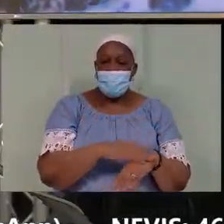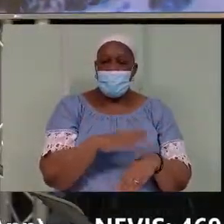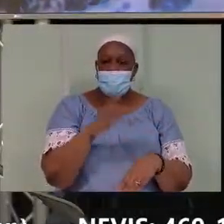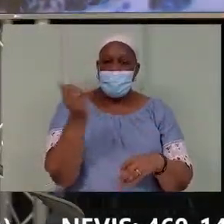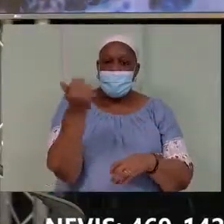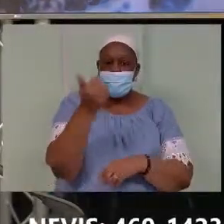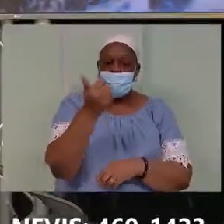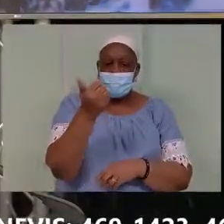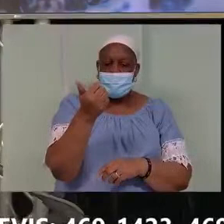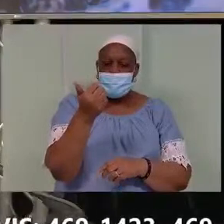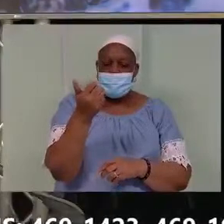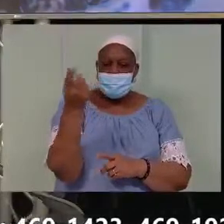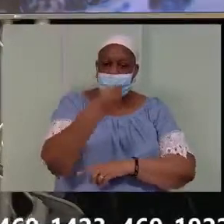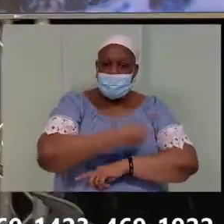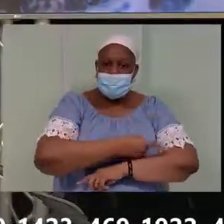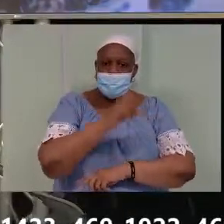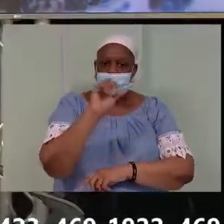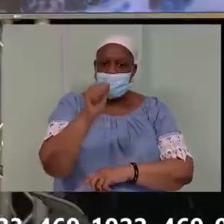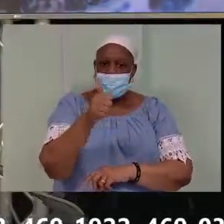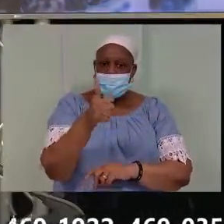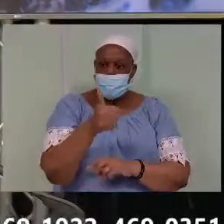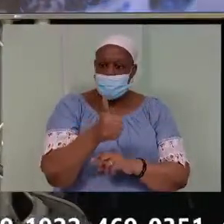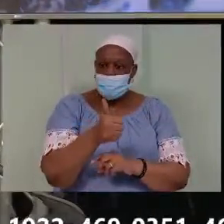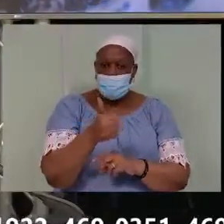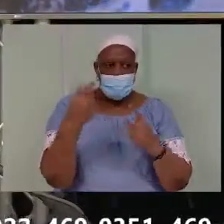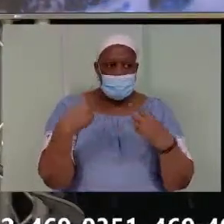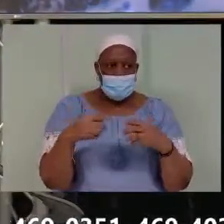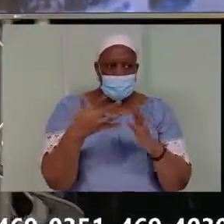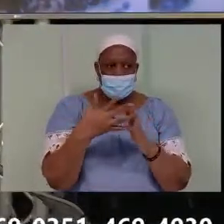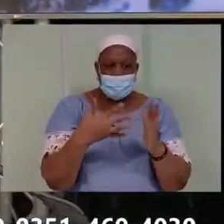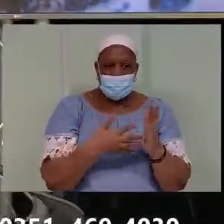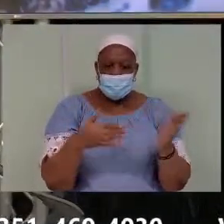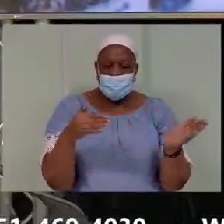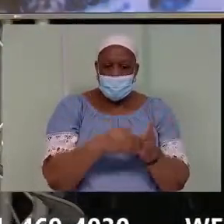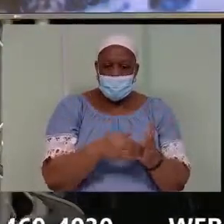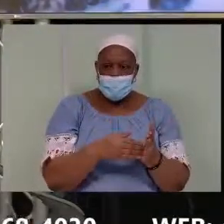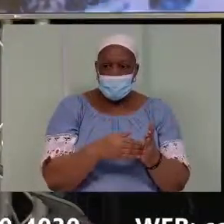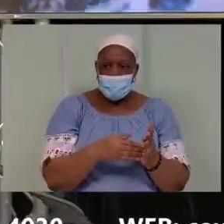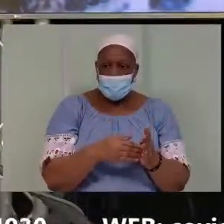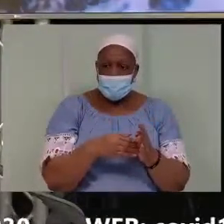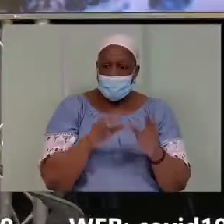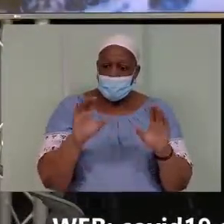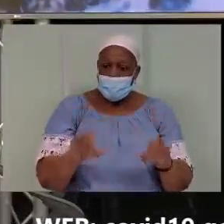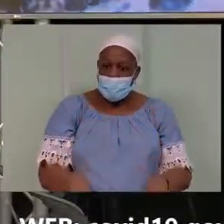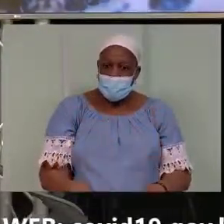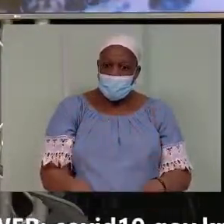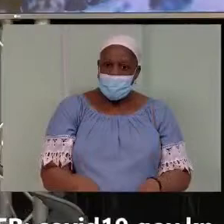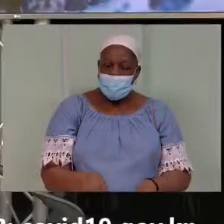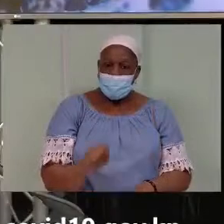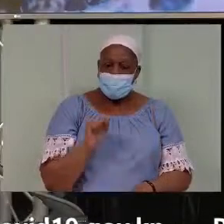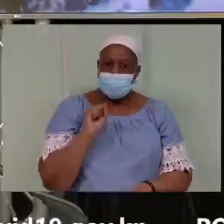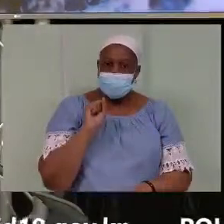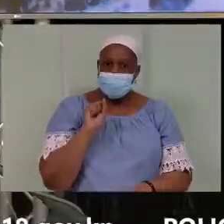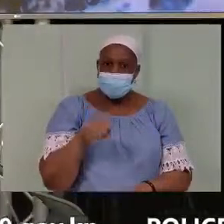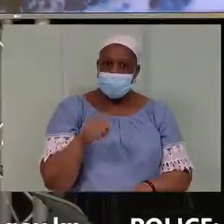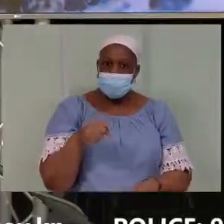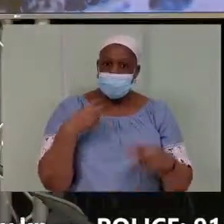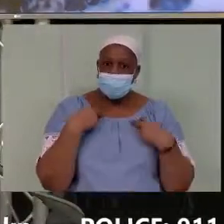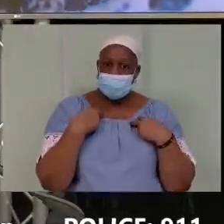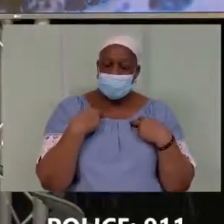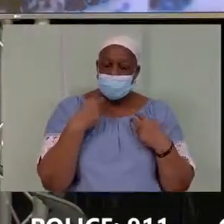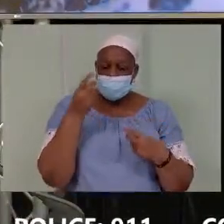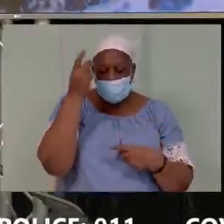that individual, if they were to be tested again, they can be positive. And now if that individual who now